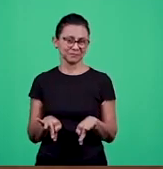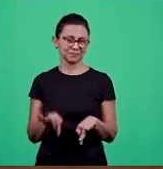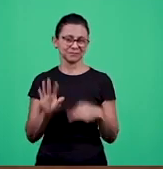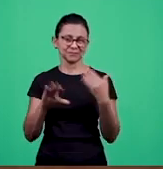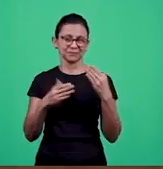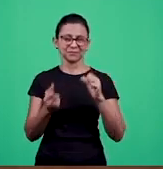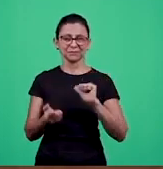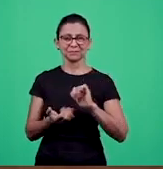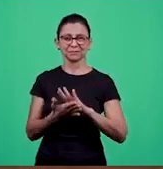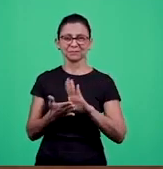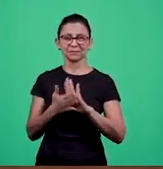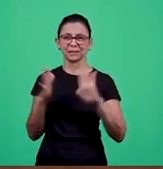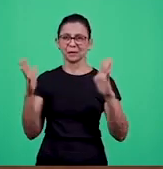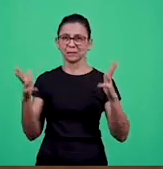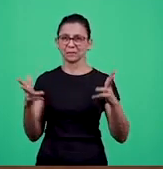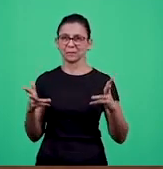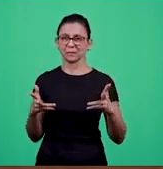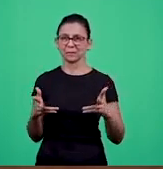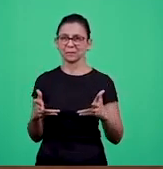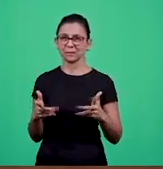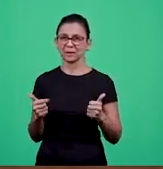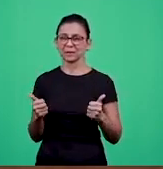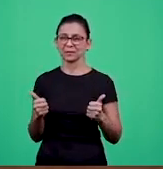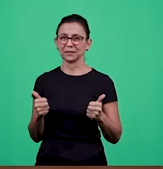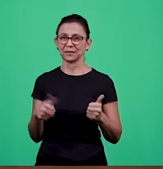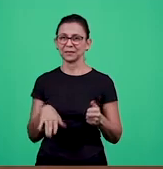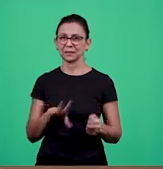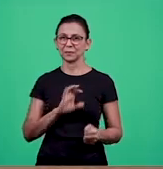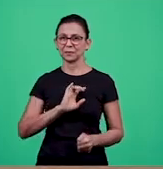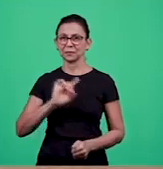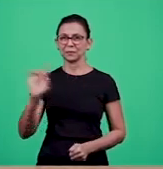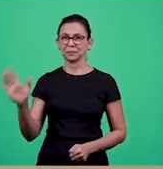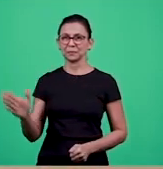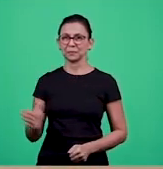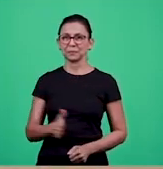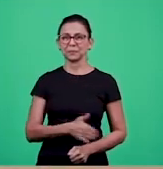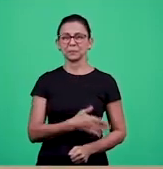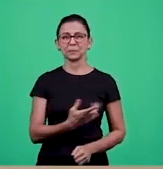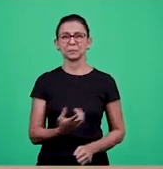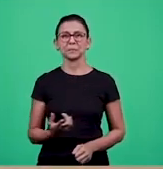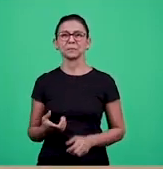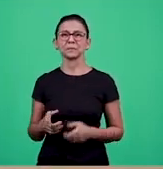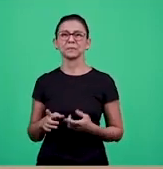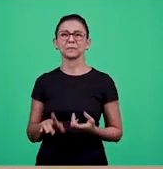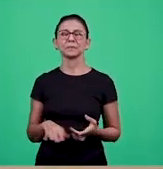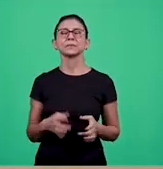singing a song to the Lord.